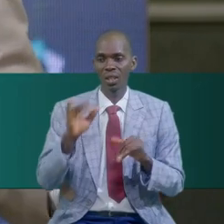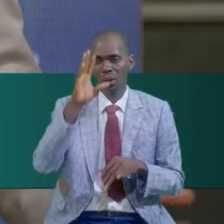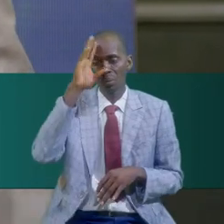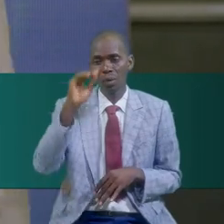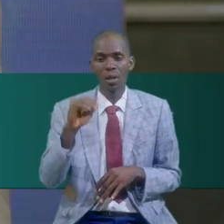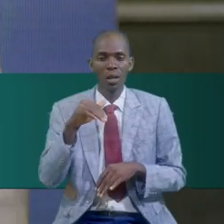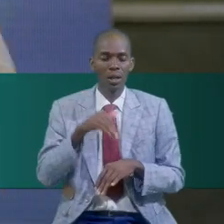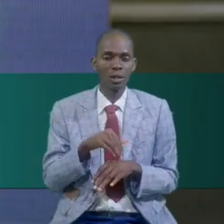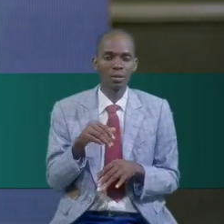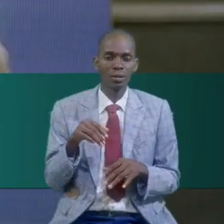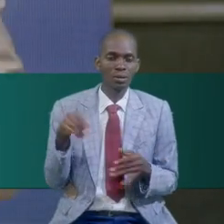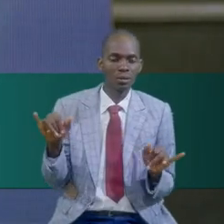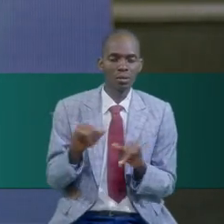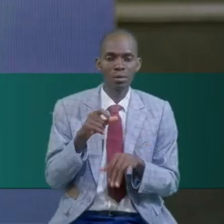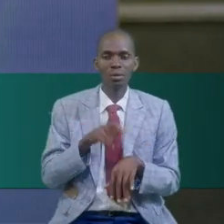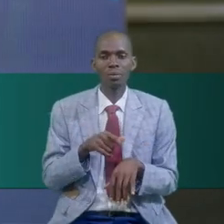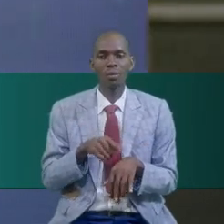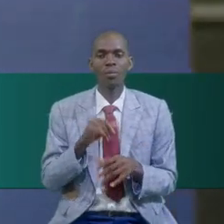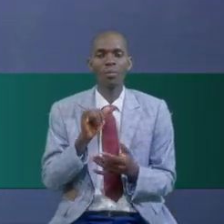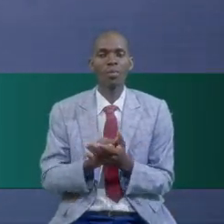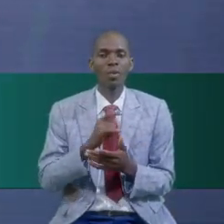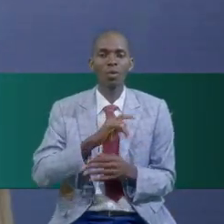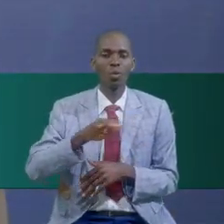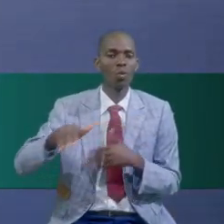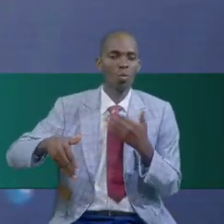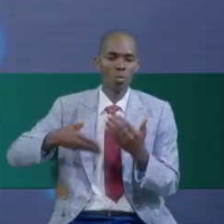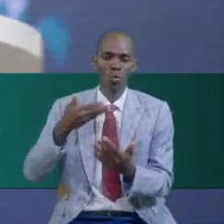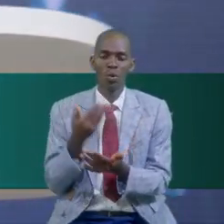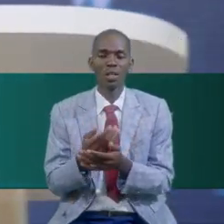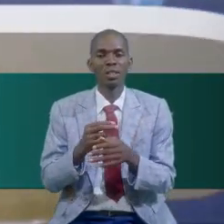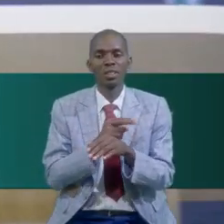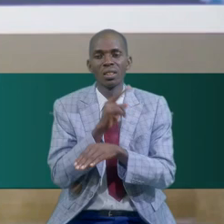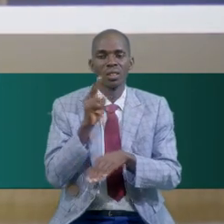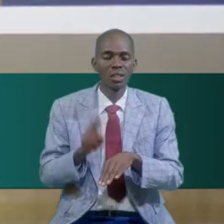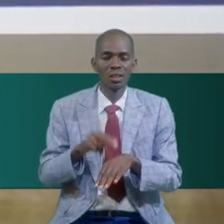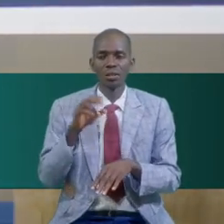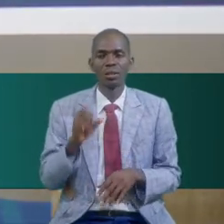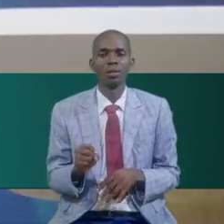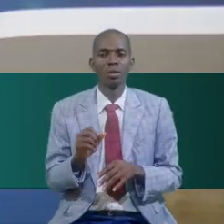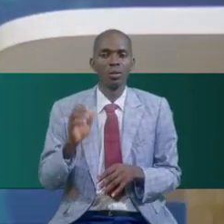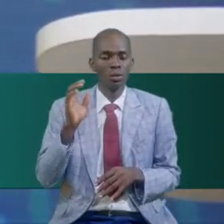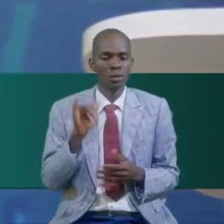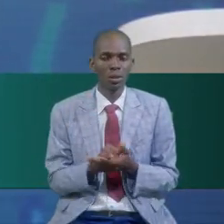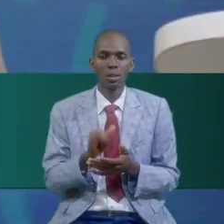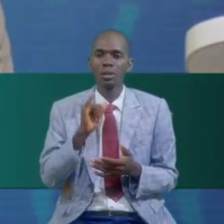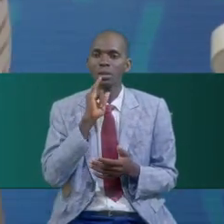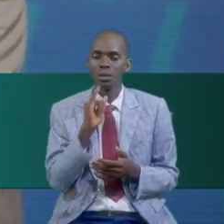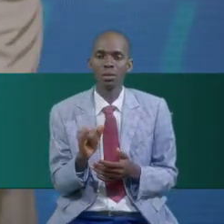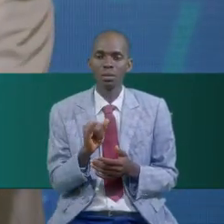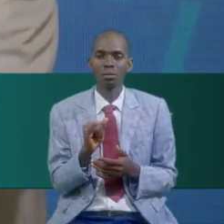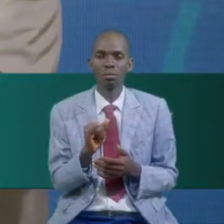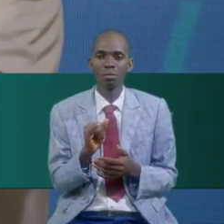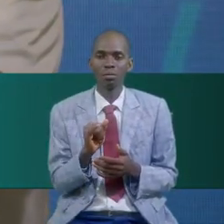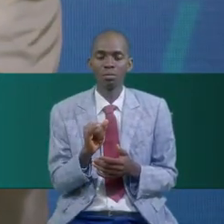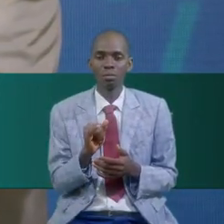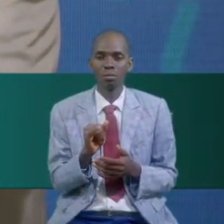a moment, that the whole nation, that they bowed down, that they said, because of the